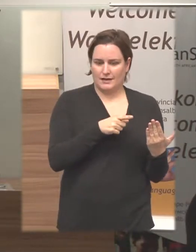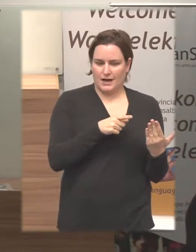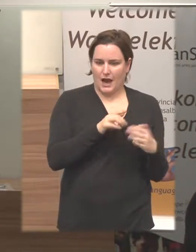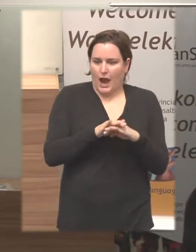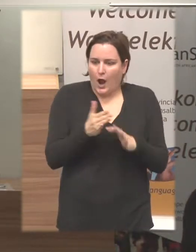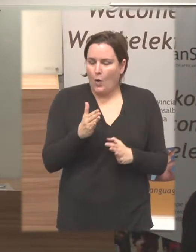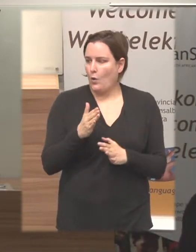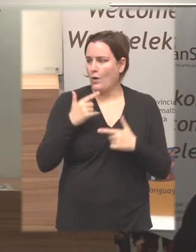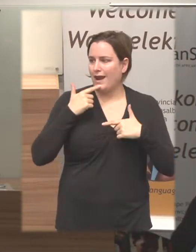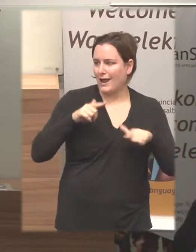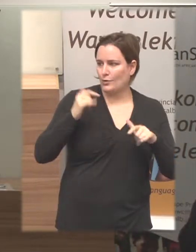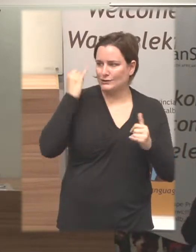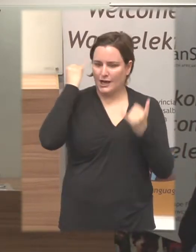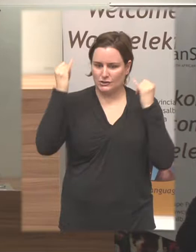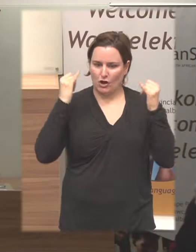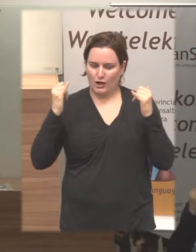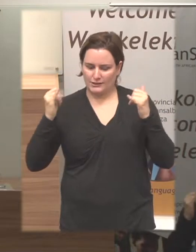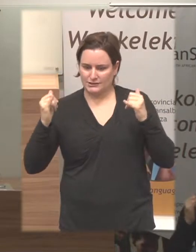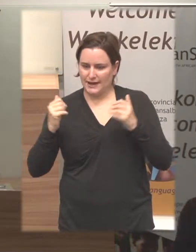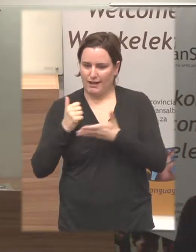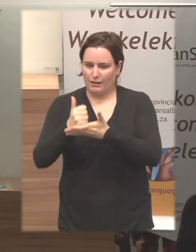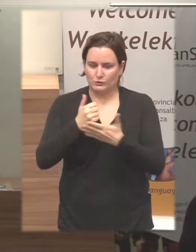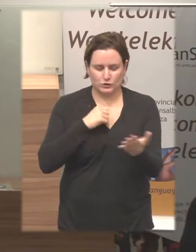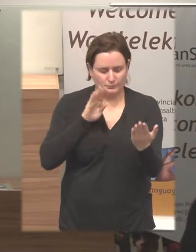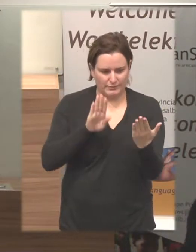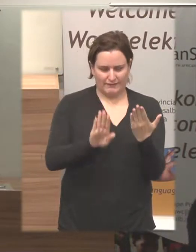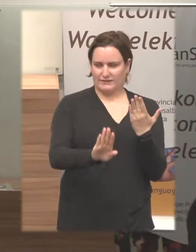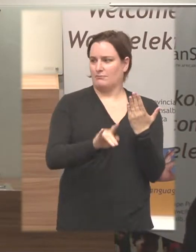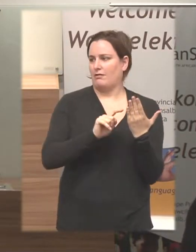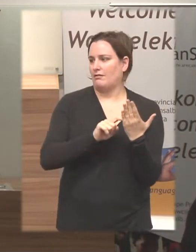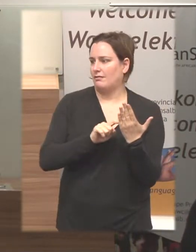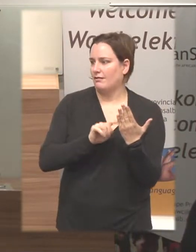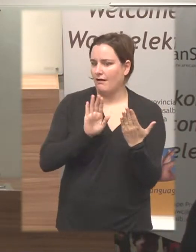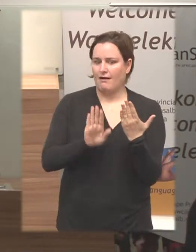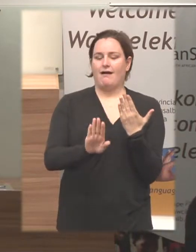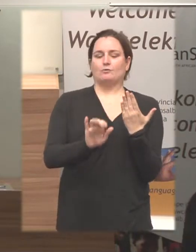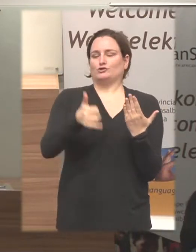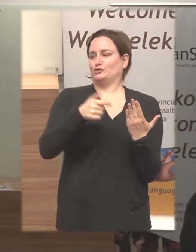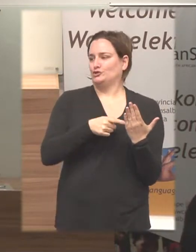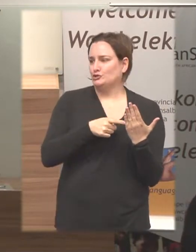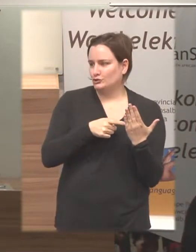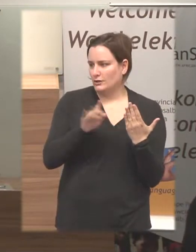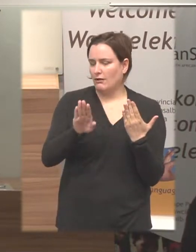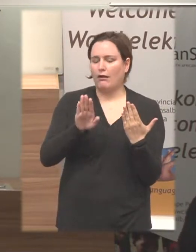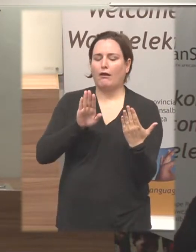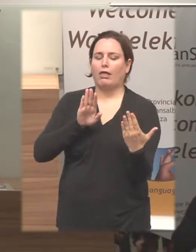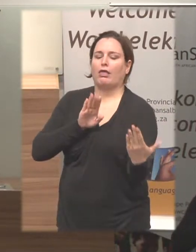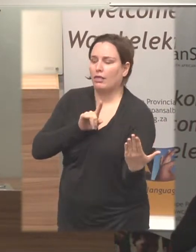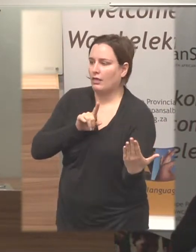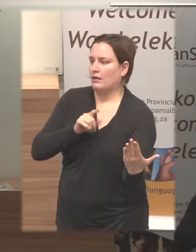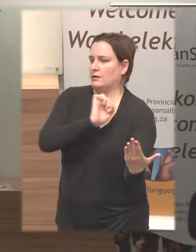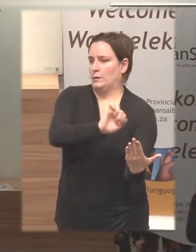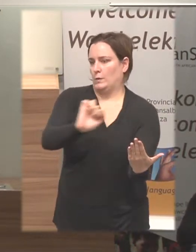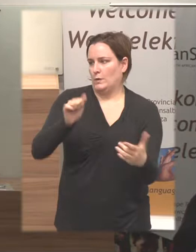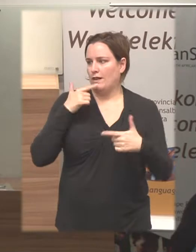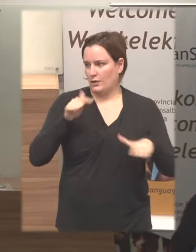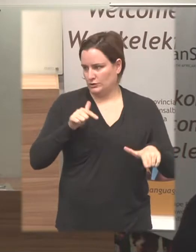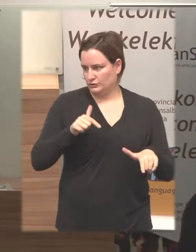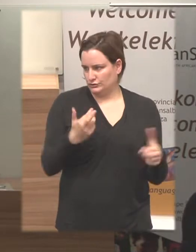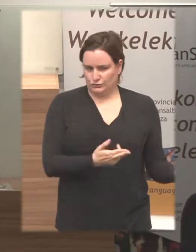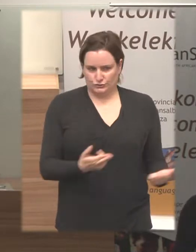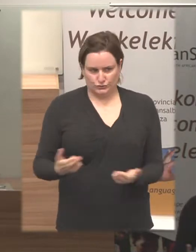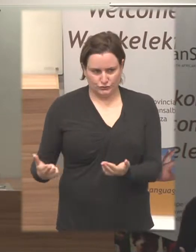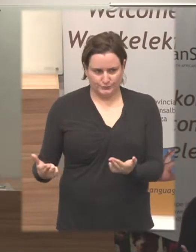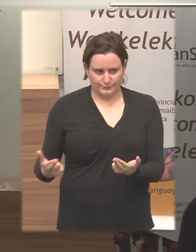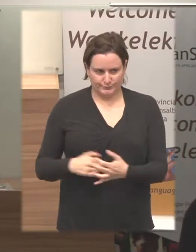language ideologies to displace and to render invisible the people's language resources. I like